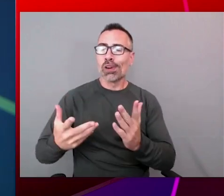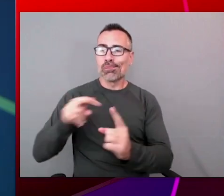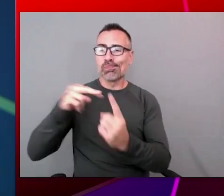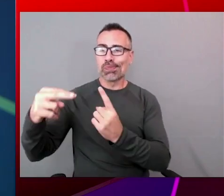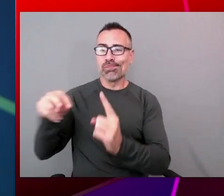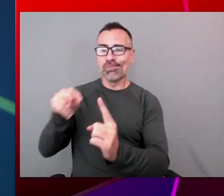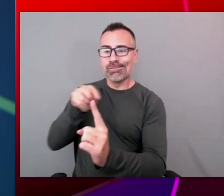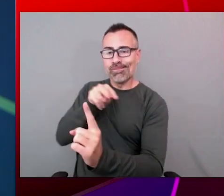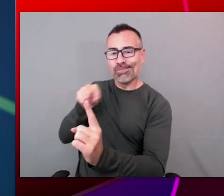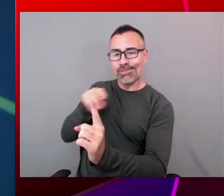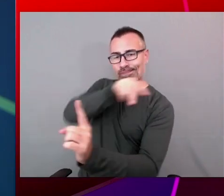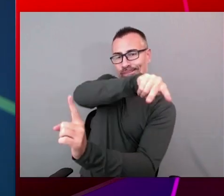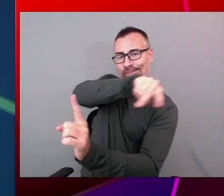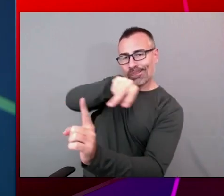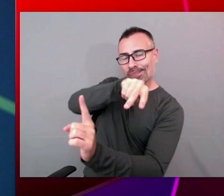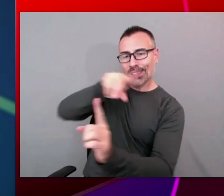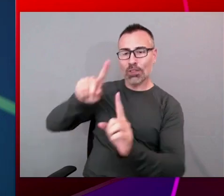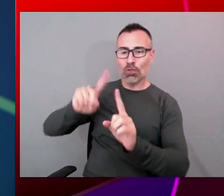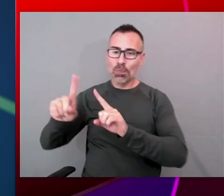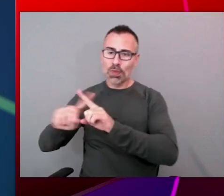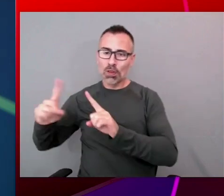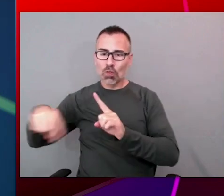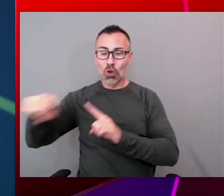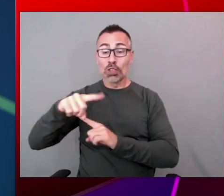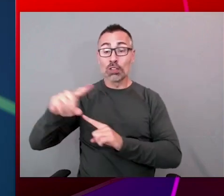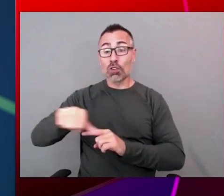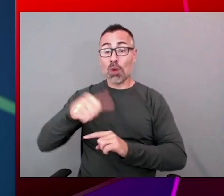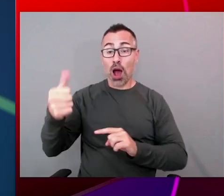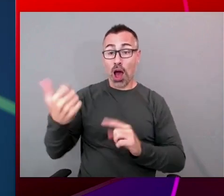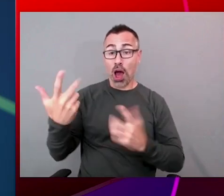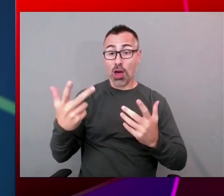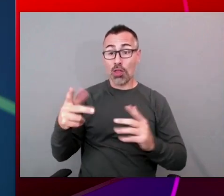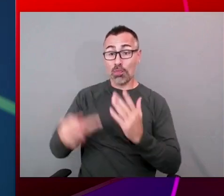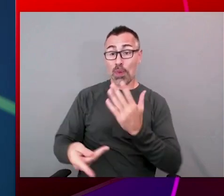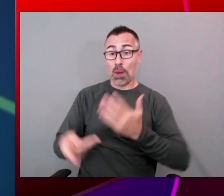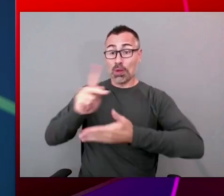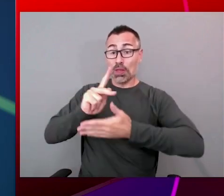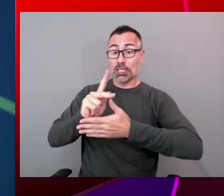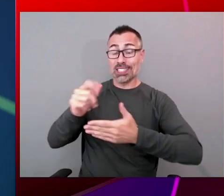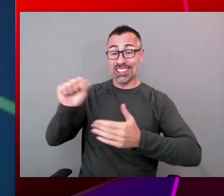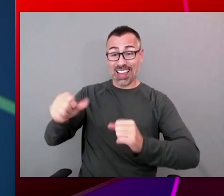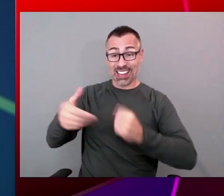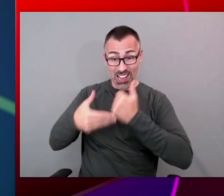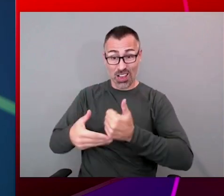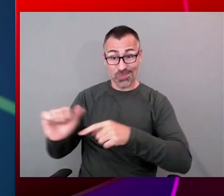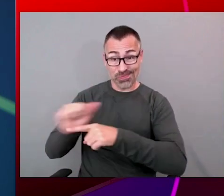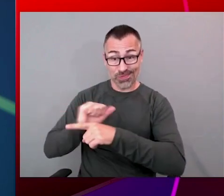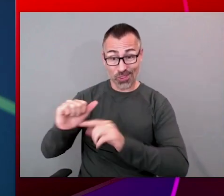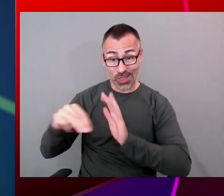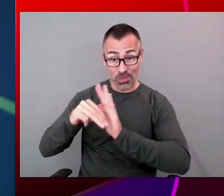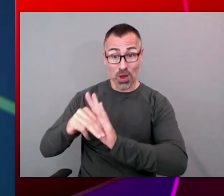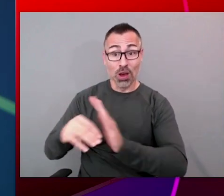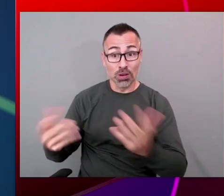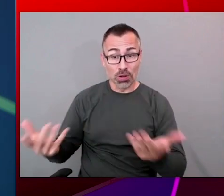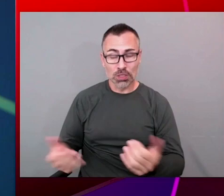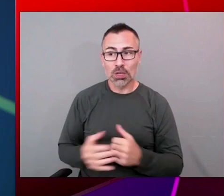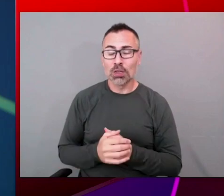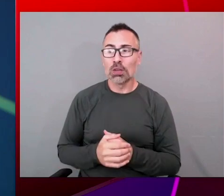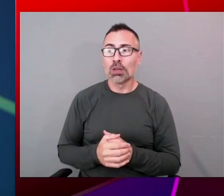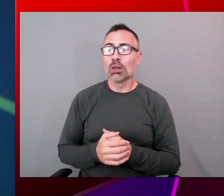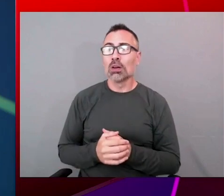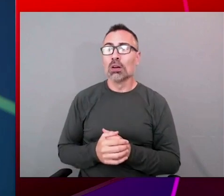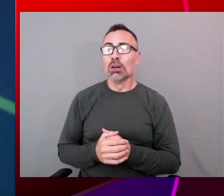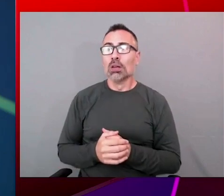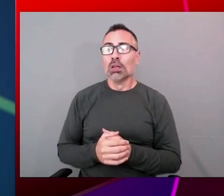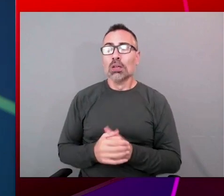diverse populations that actually help to train the models. And so we want to make sure that